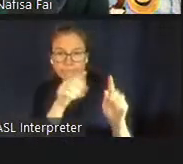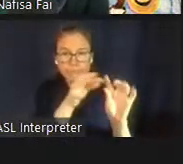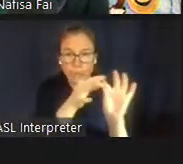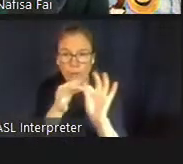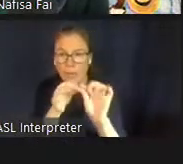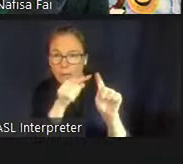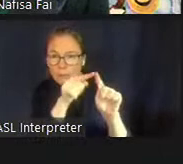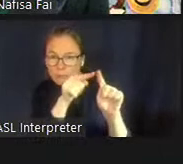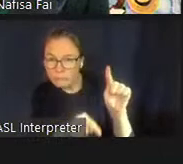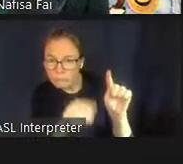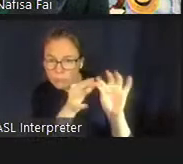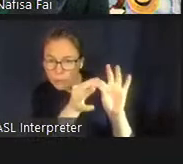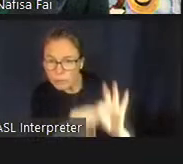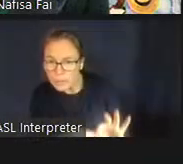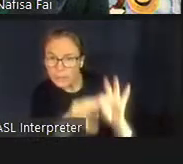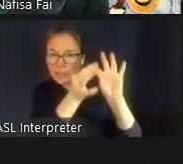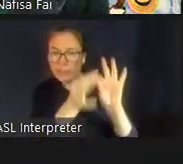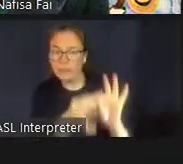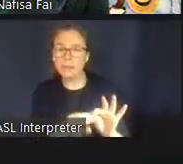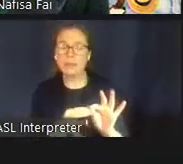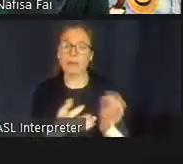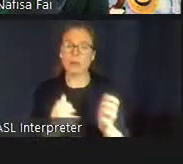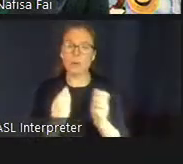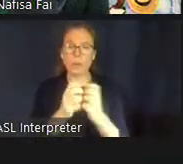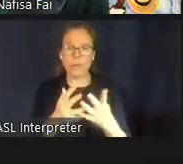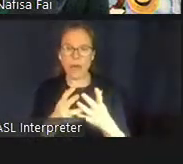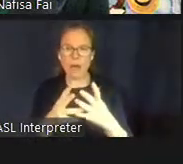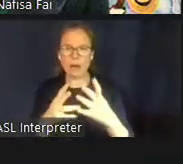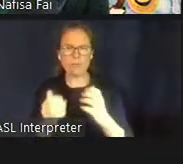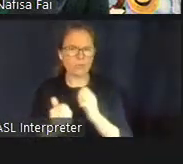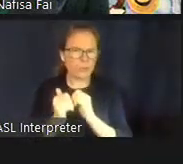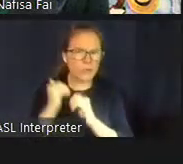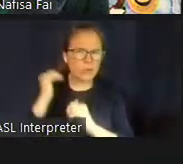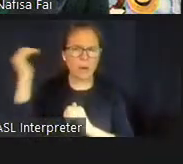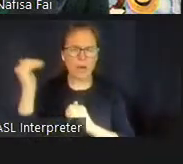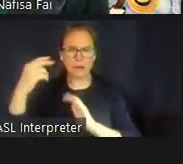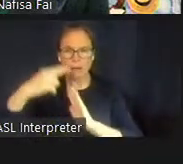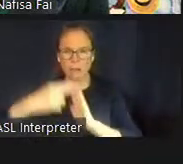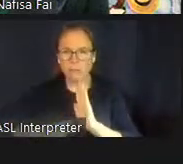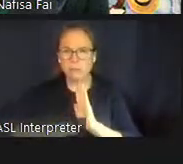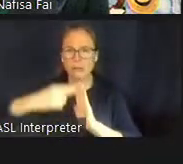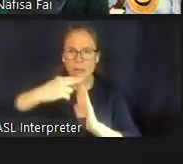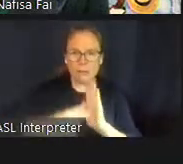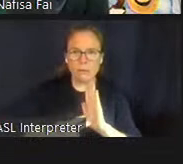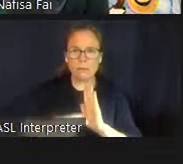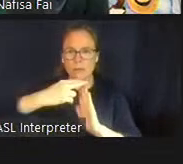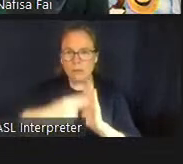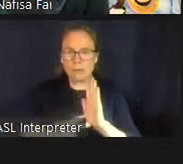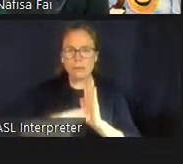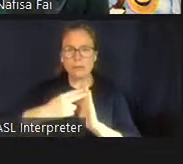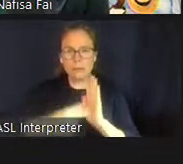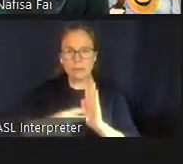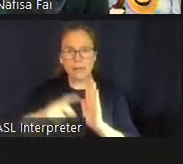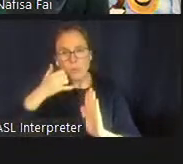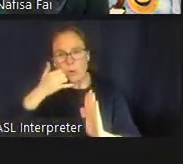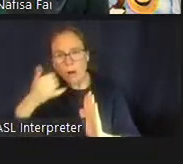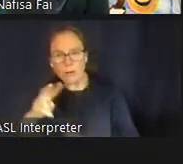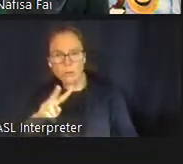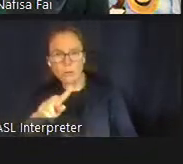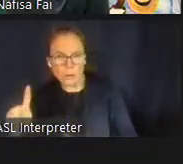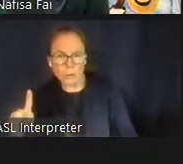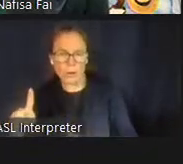involved without going through the kind of burdensome process of dialing 211. In any